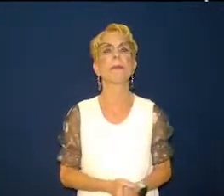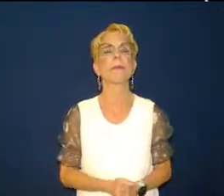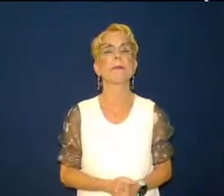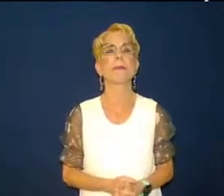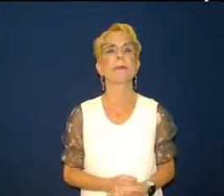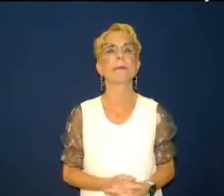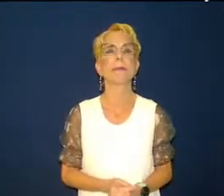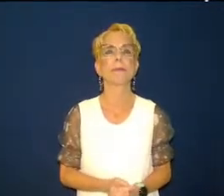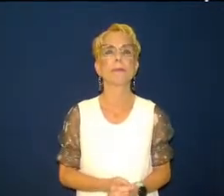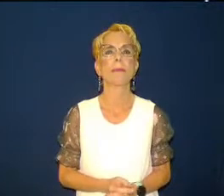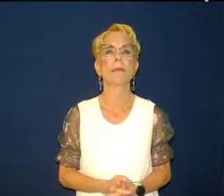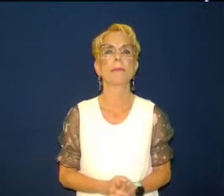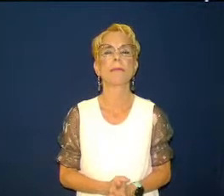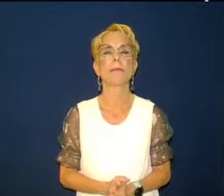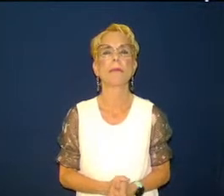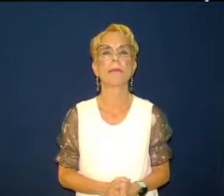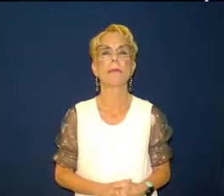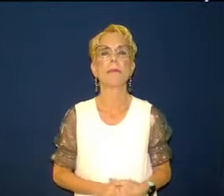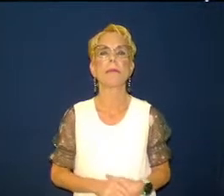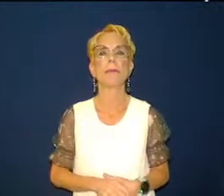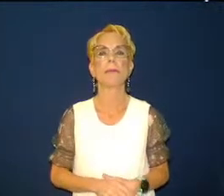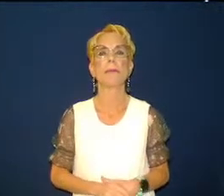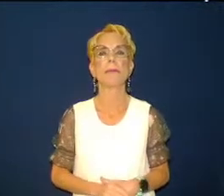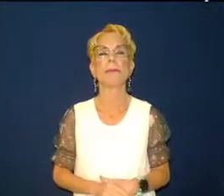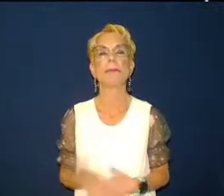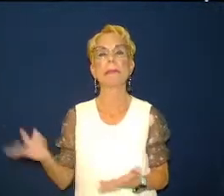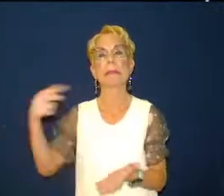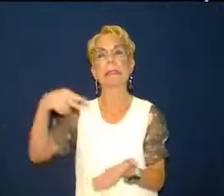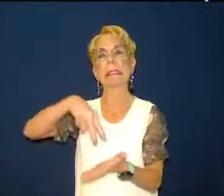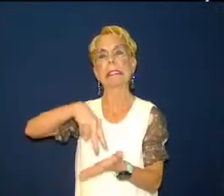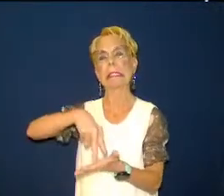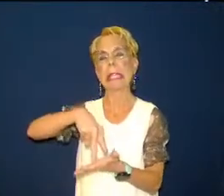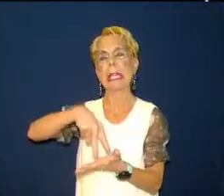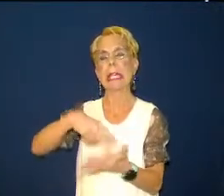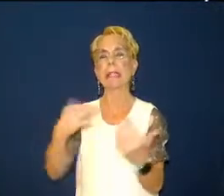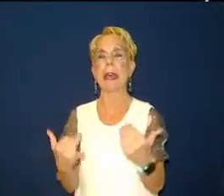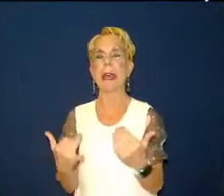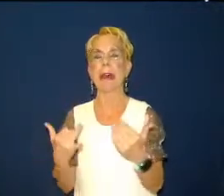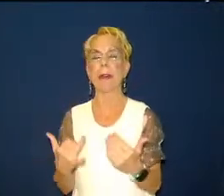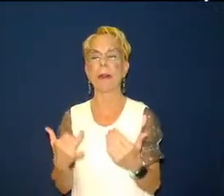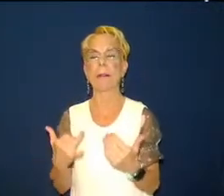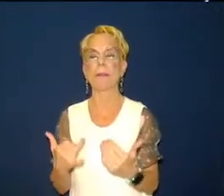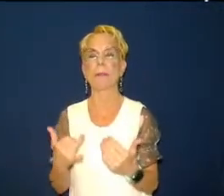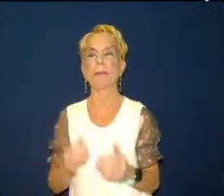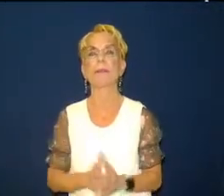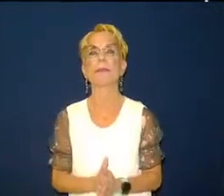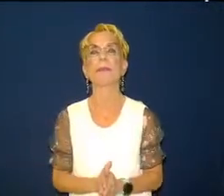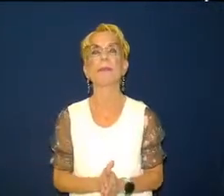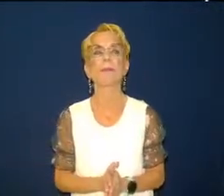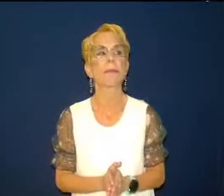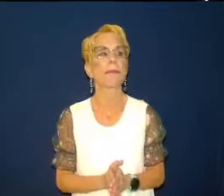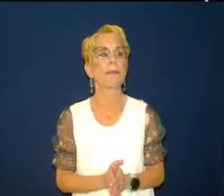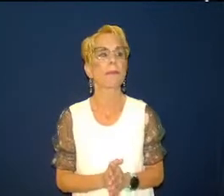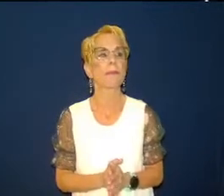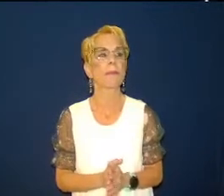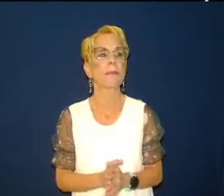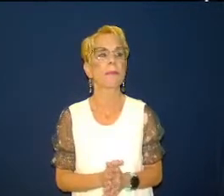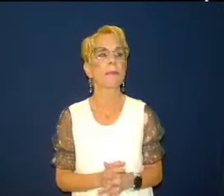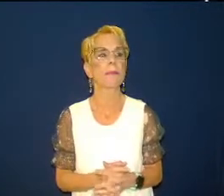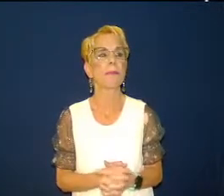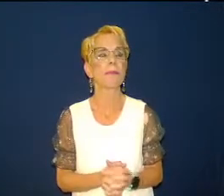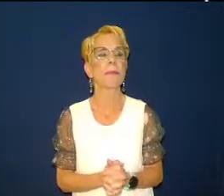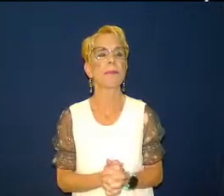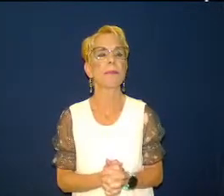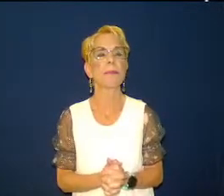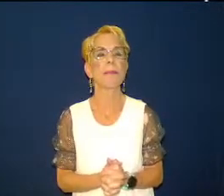people like us let's all stand the worship team's coming this morning and we're going to give glory to god and and praise him